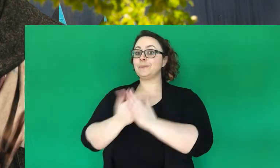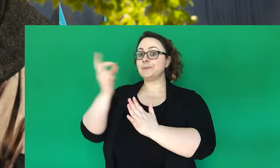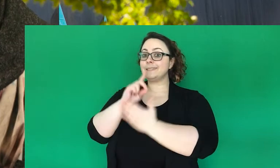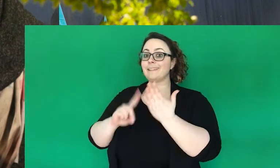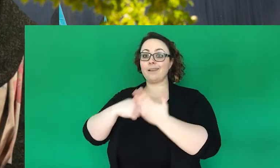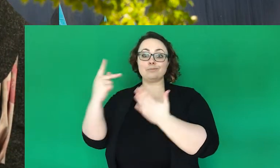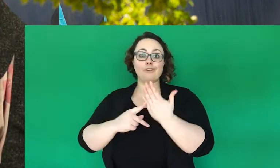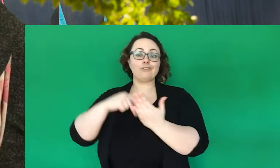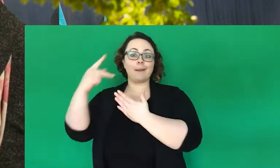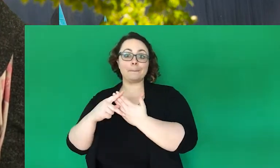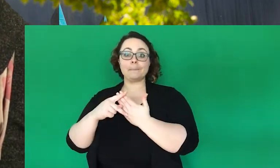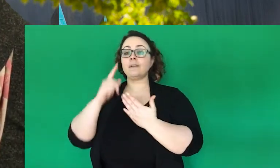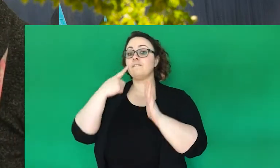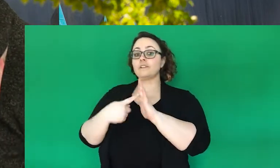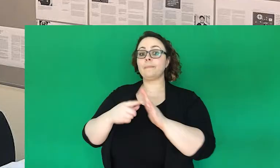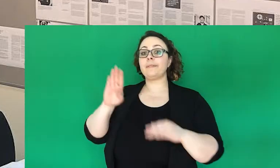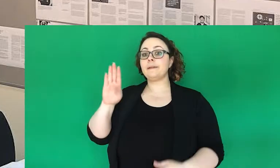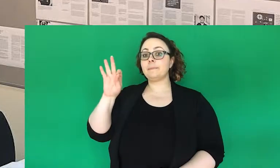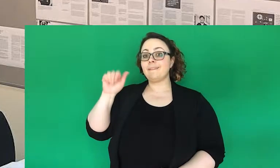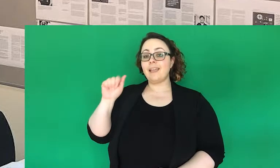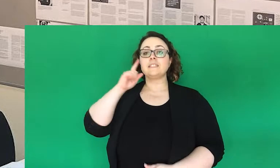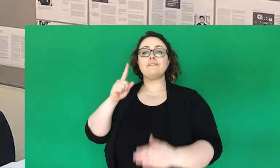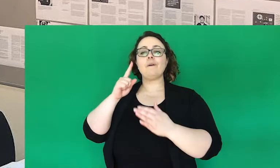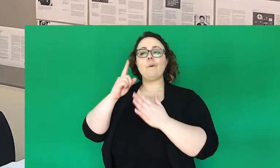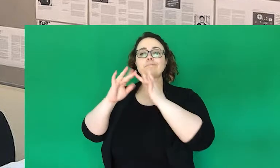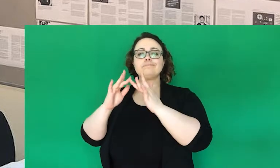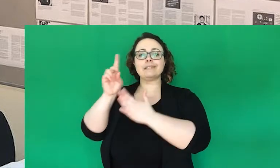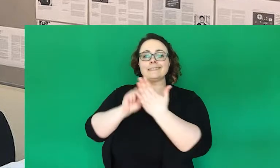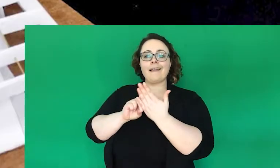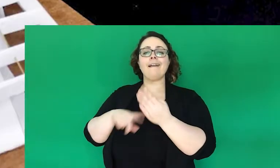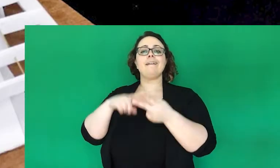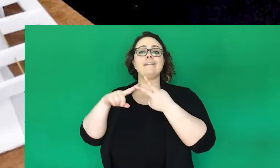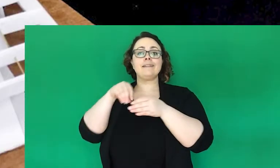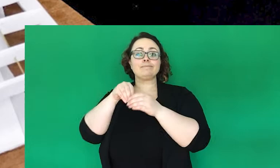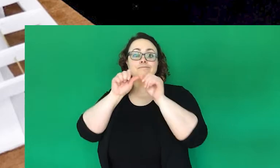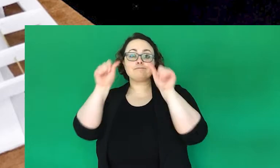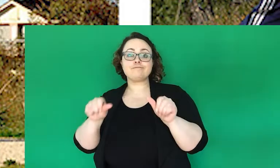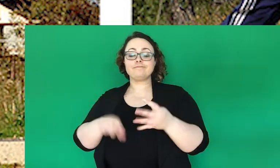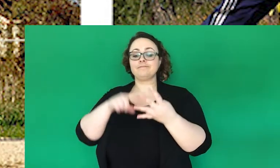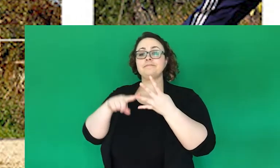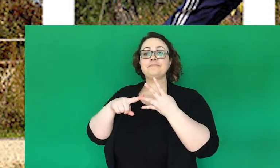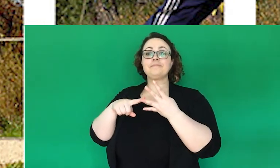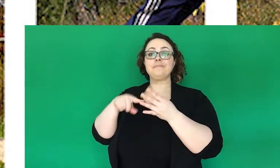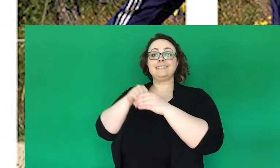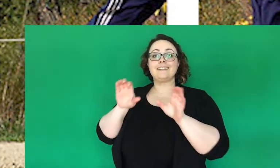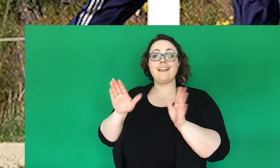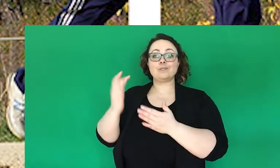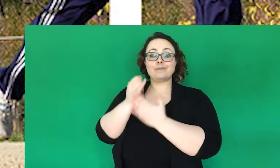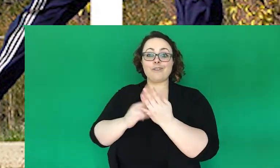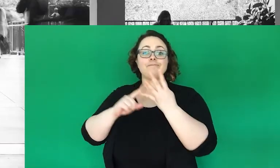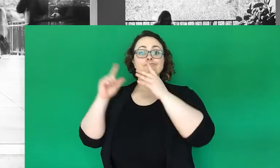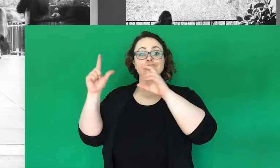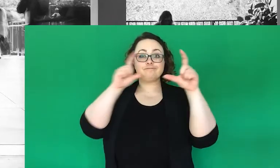newly redesigned programs such as BFAs in graphic design, interior architecture, studio art, and